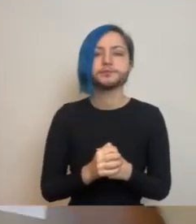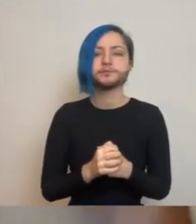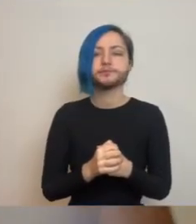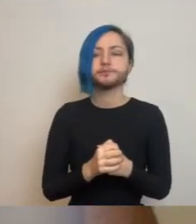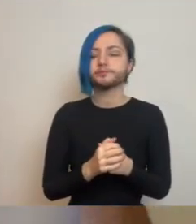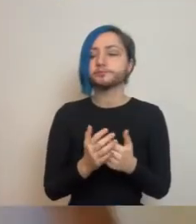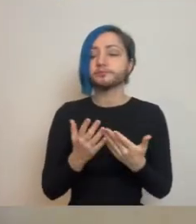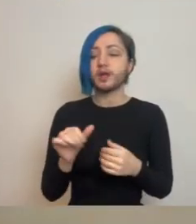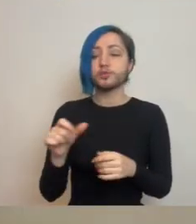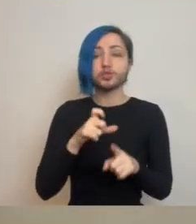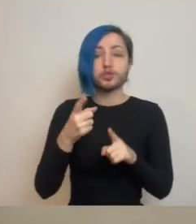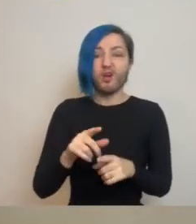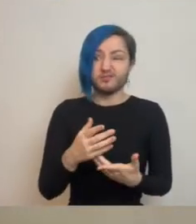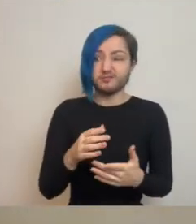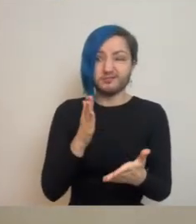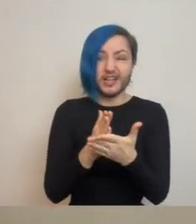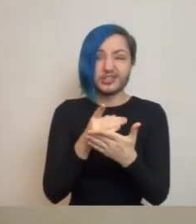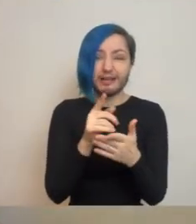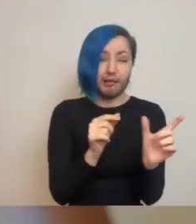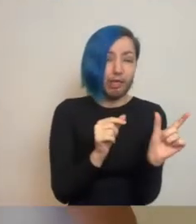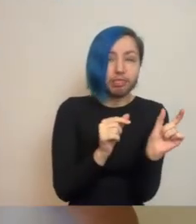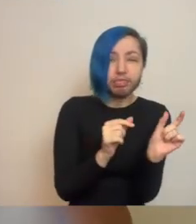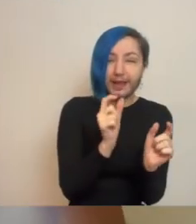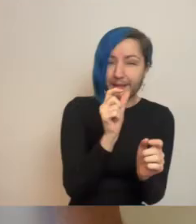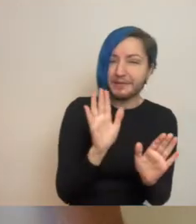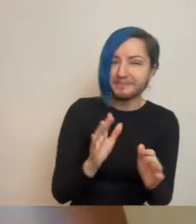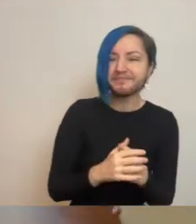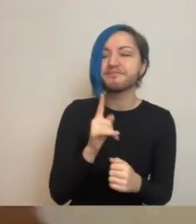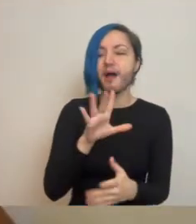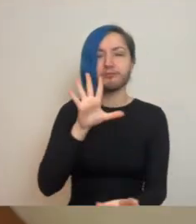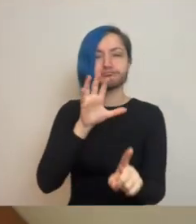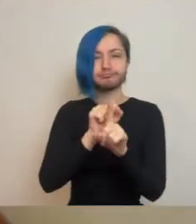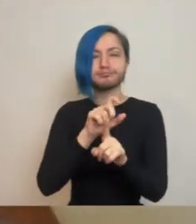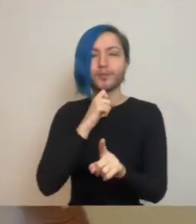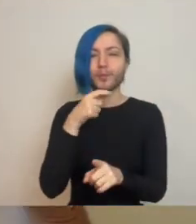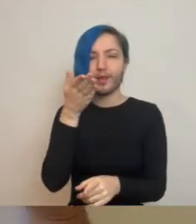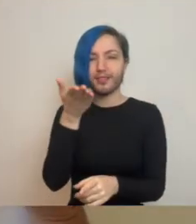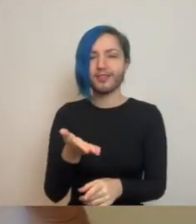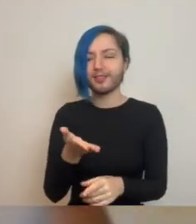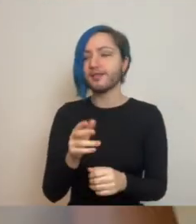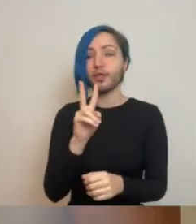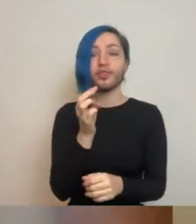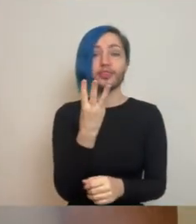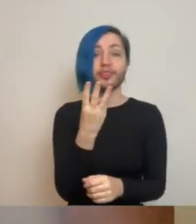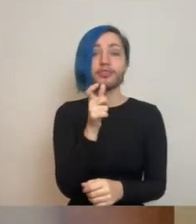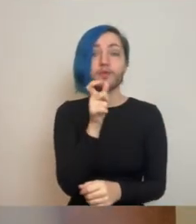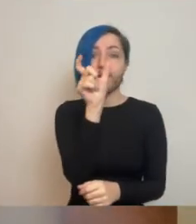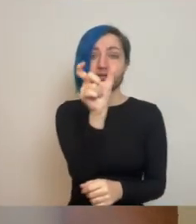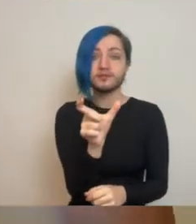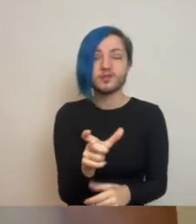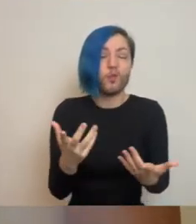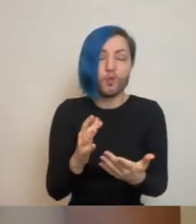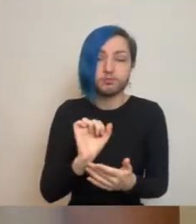What you should do, and you'll notice actually that's even a little bit squished up as it is, but what you'll notice there is that you can get the 3 words